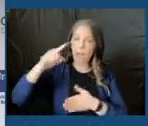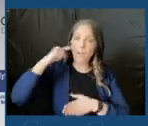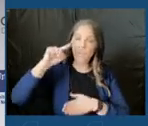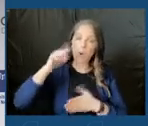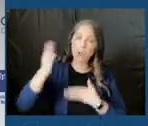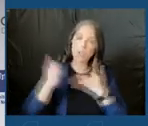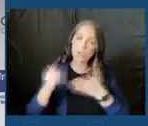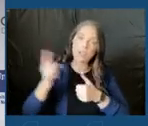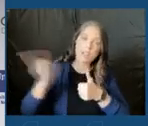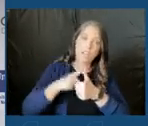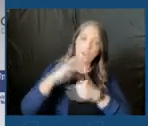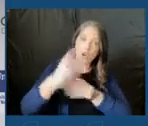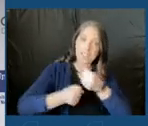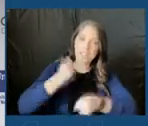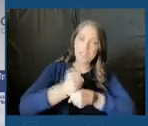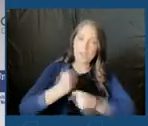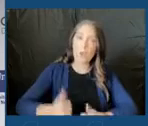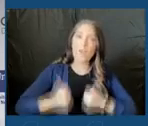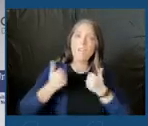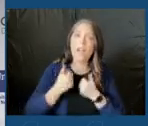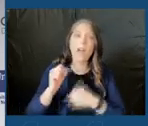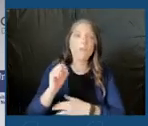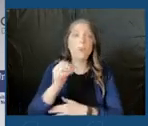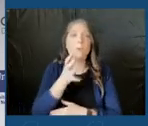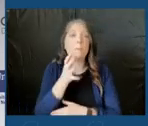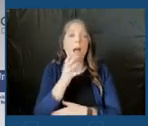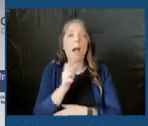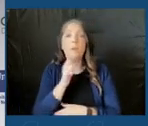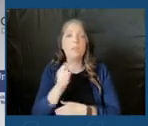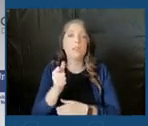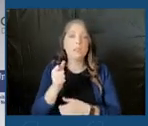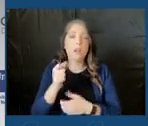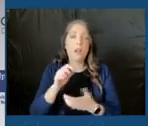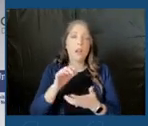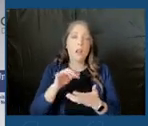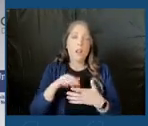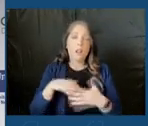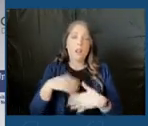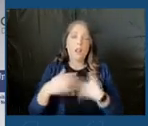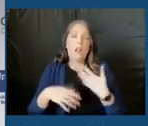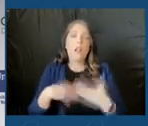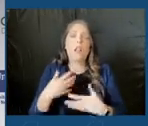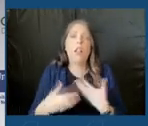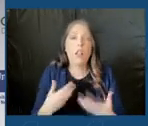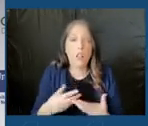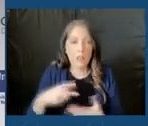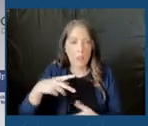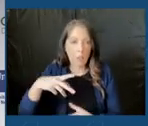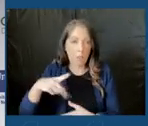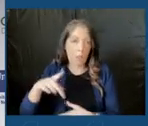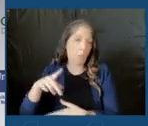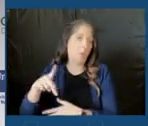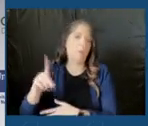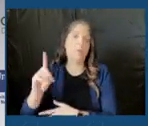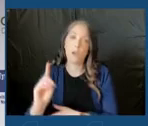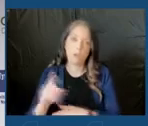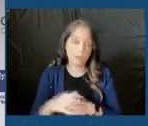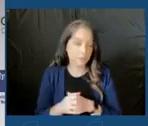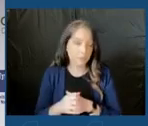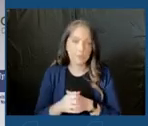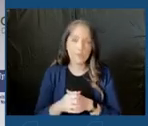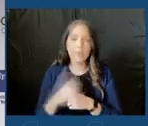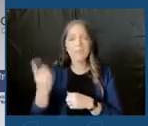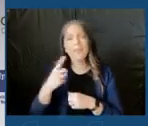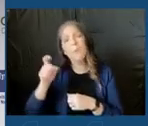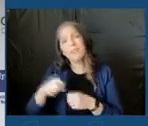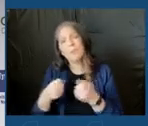life so that mother does not slip into postpartum depression. Someone who needs help, someone who helps her become a good mom and give that